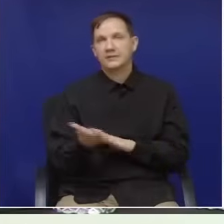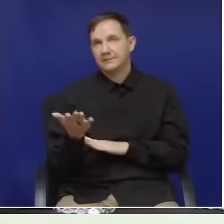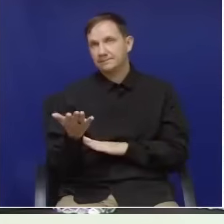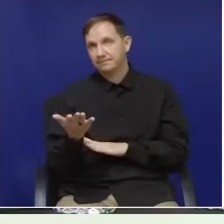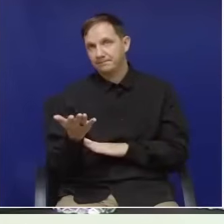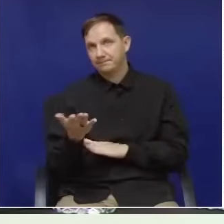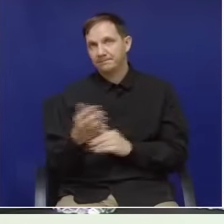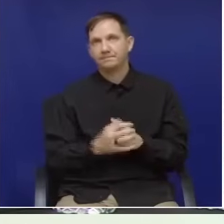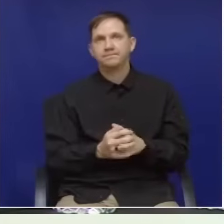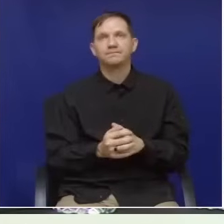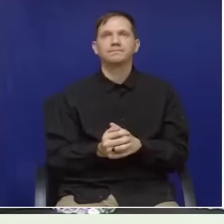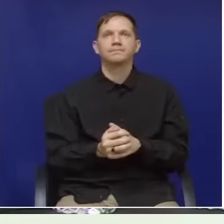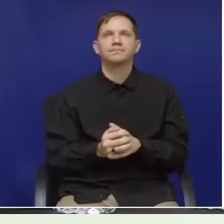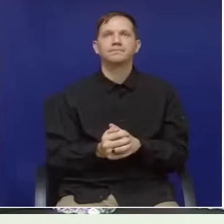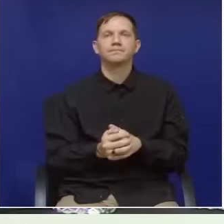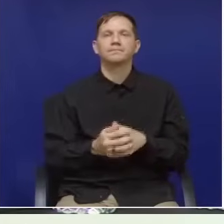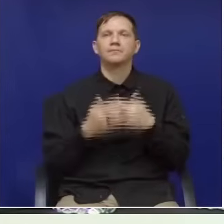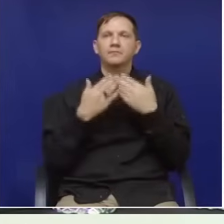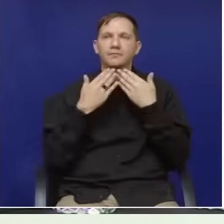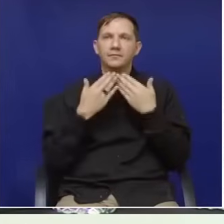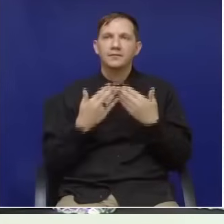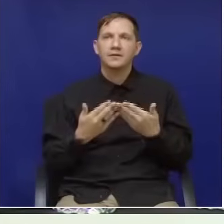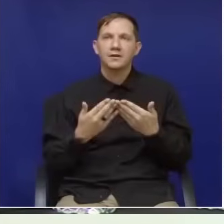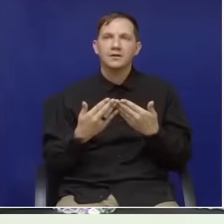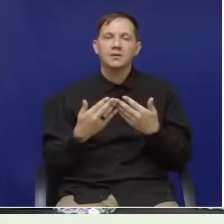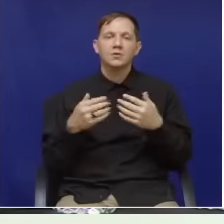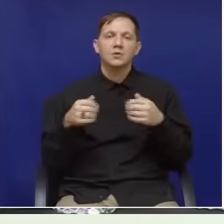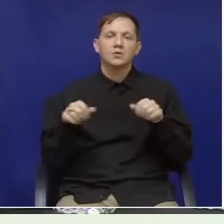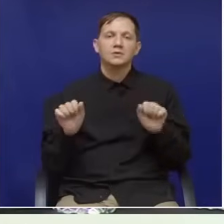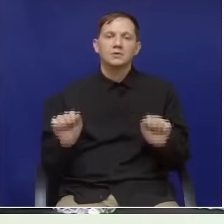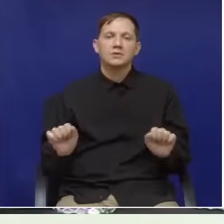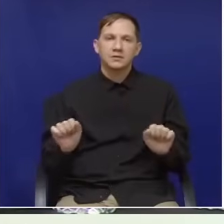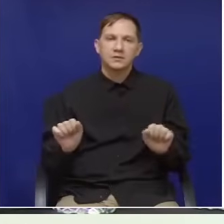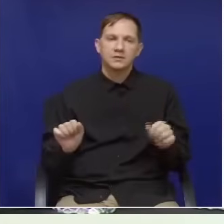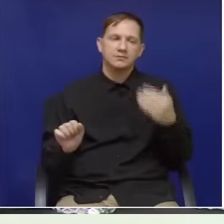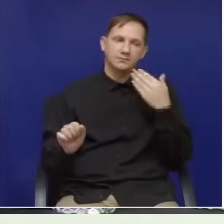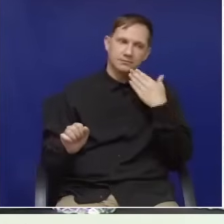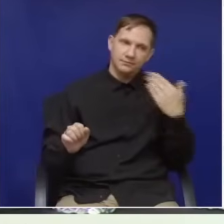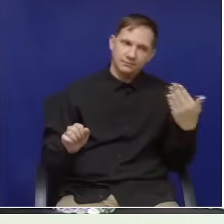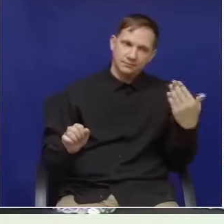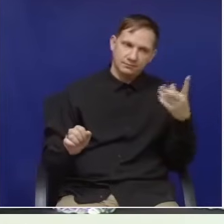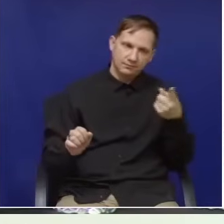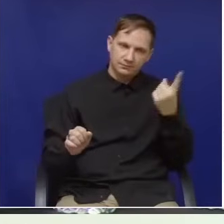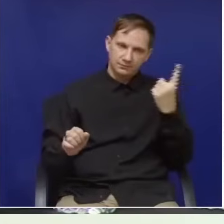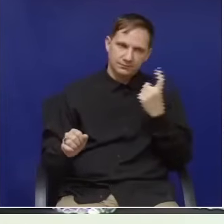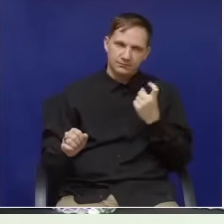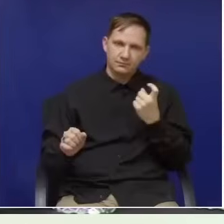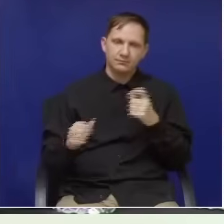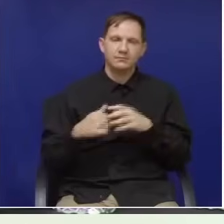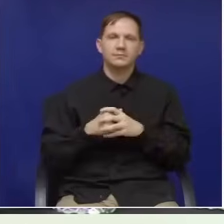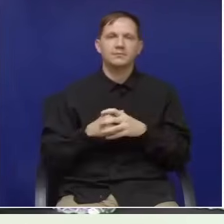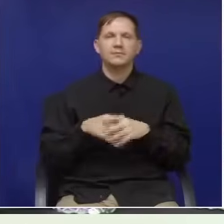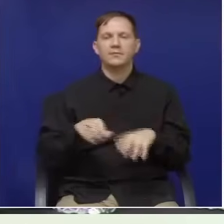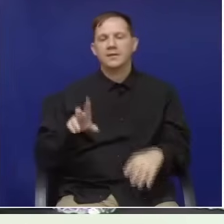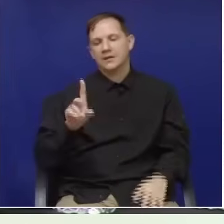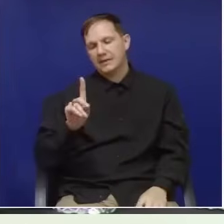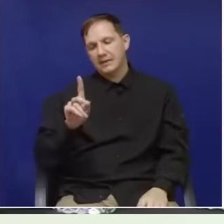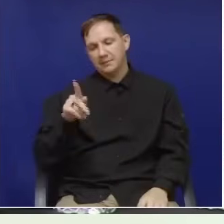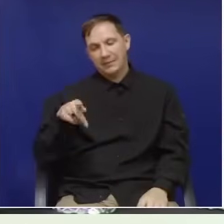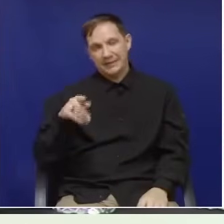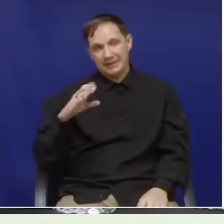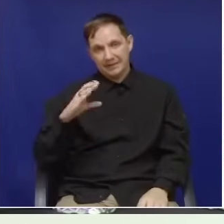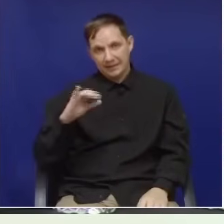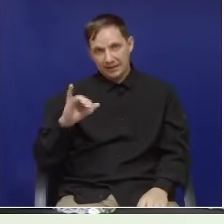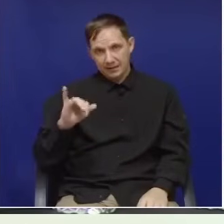Deputy Minister. Thank you, Chair, and thank you, Honorable Muela. The DPCI